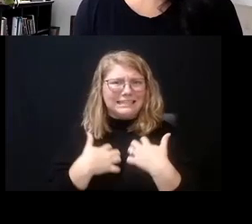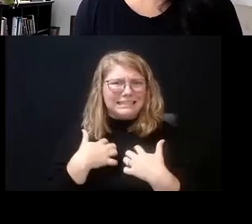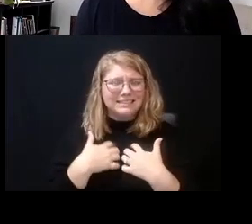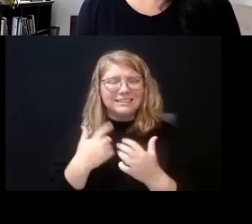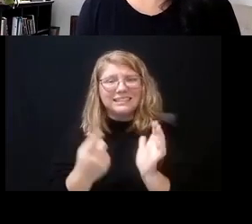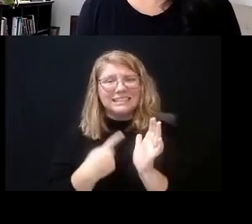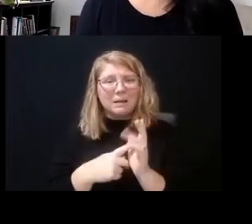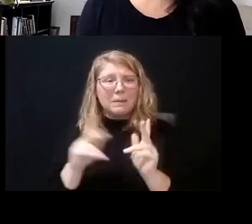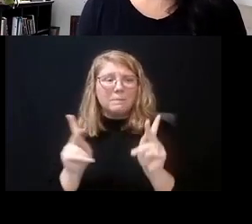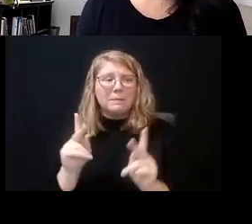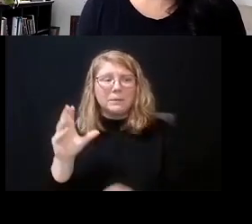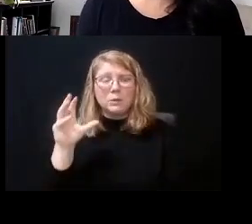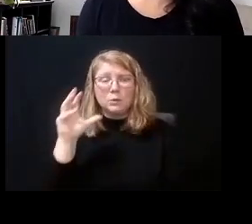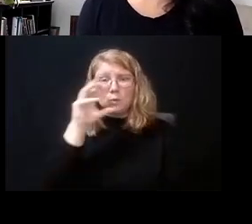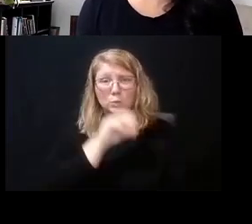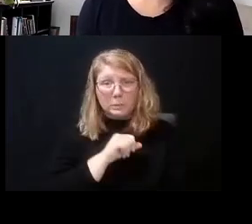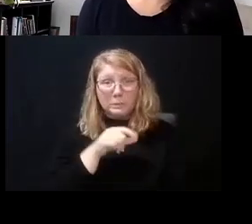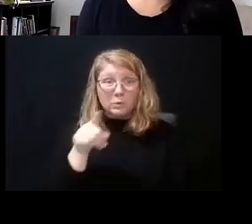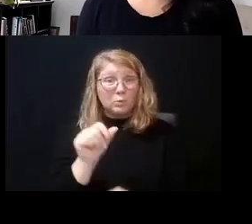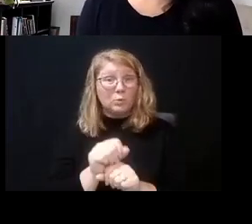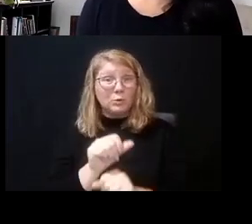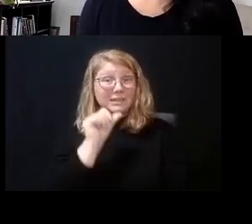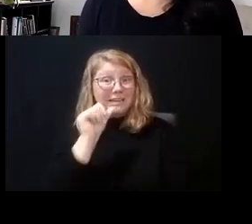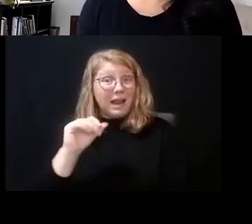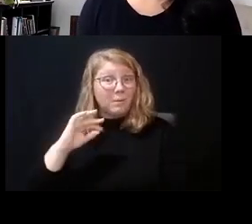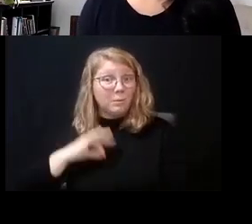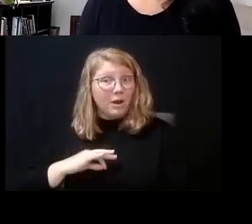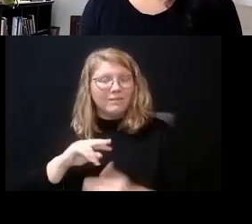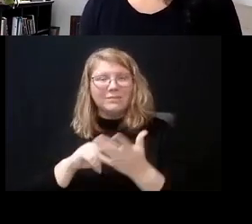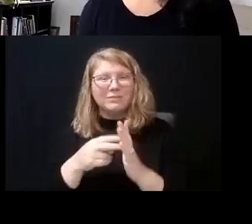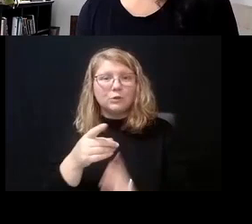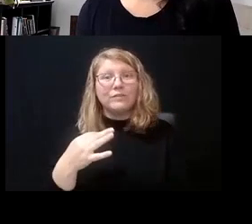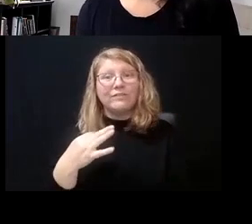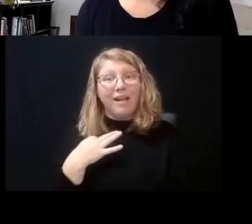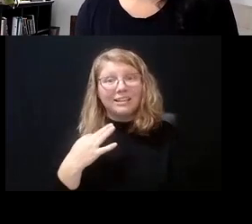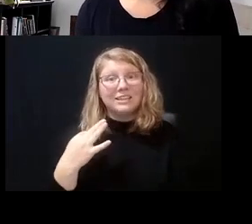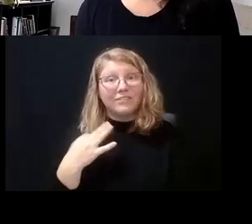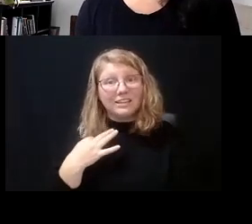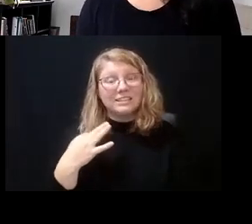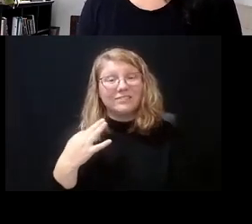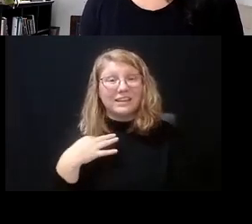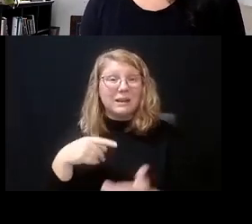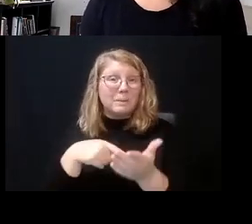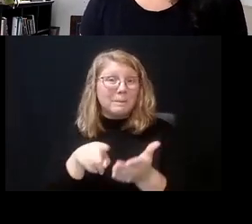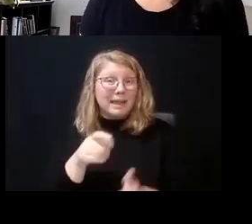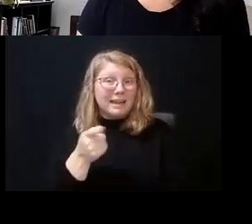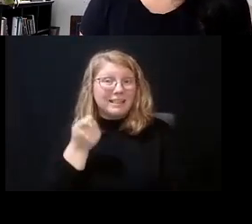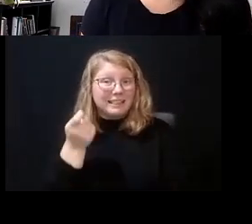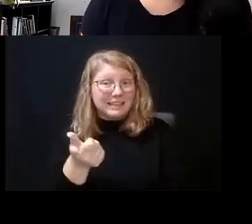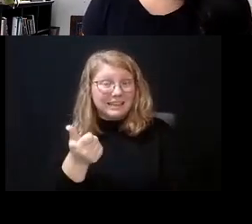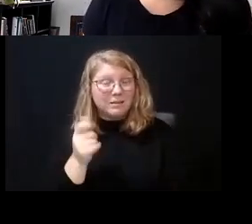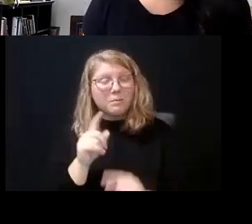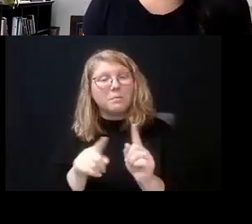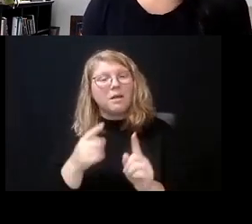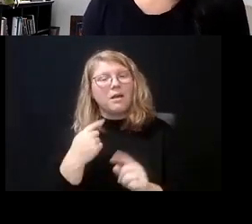this assumption that if you're going to work for a nonprofit, you're going to mostly be volunteering your time and then getting paid a little bit. But I think